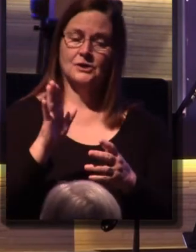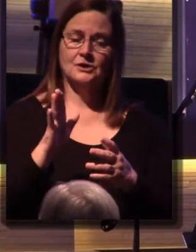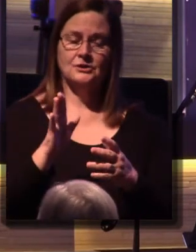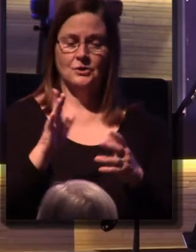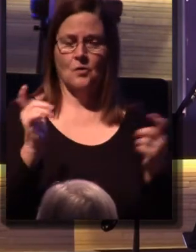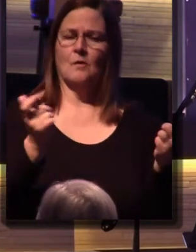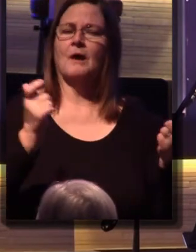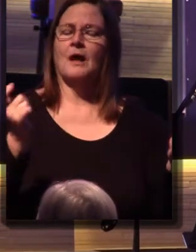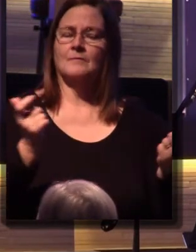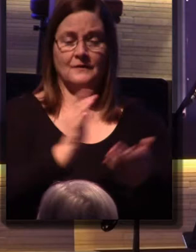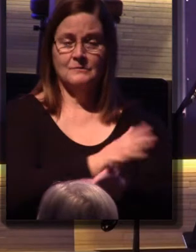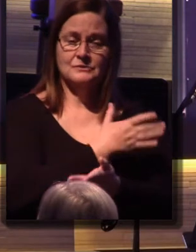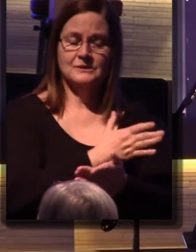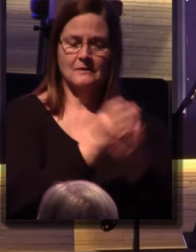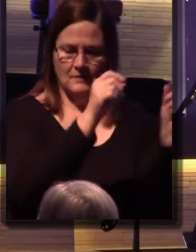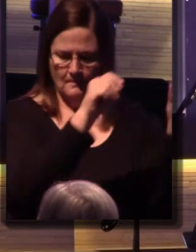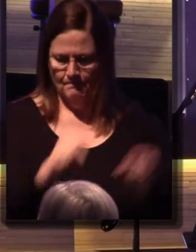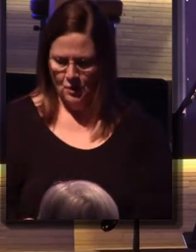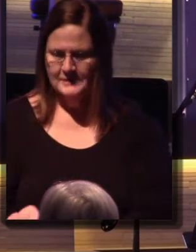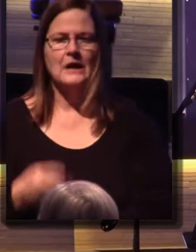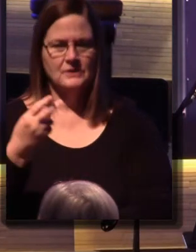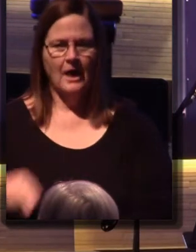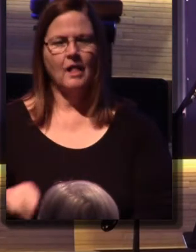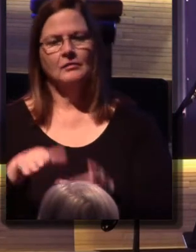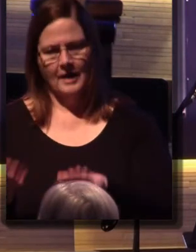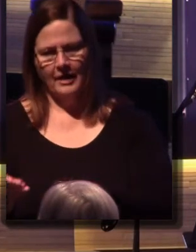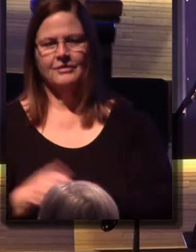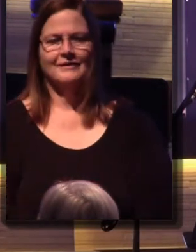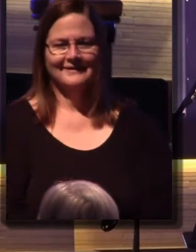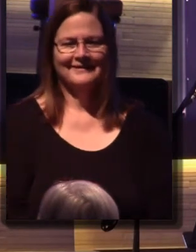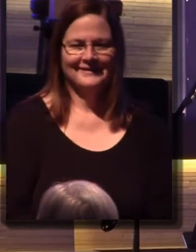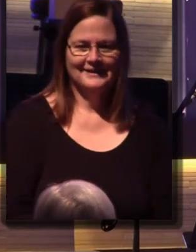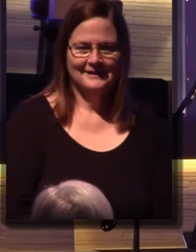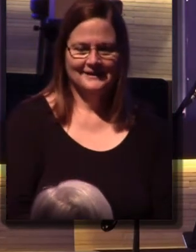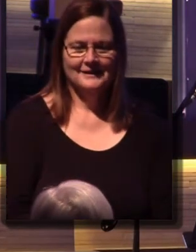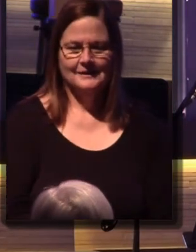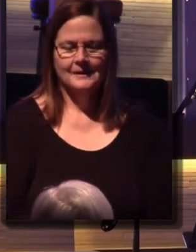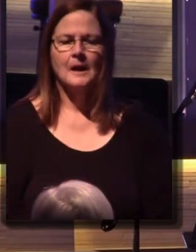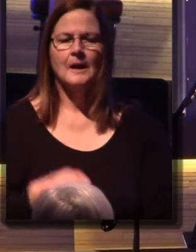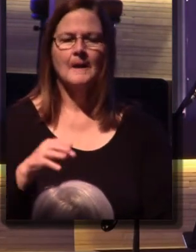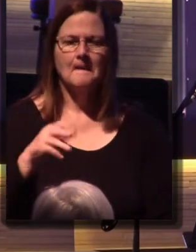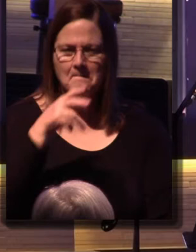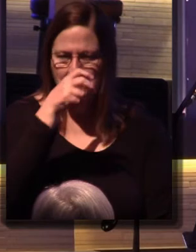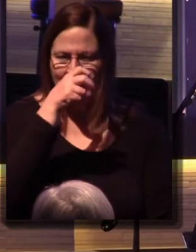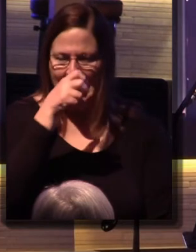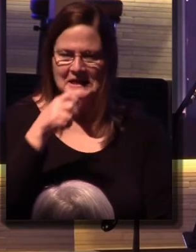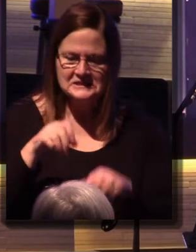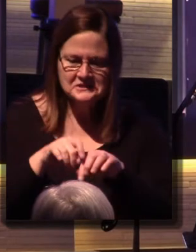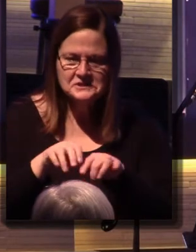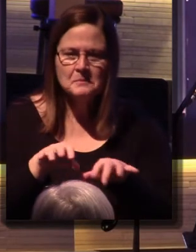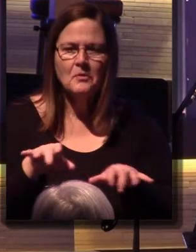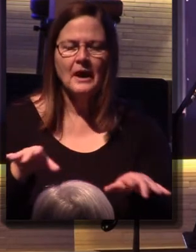around and he says, your pomp and the music of your harps have been brought down to Sheol, death, the place of the dead. Maggots